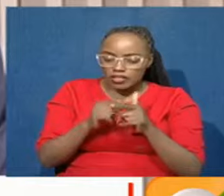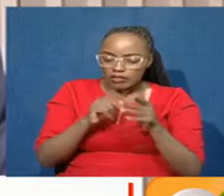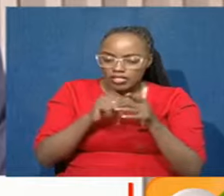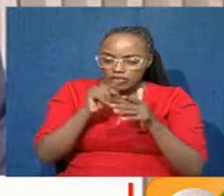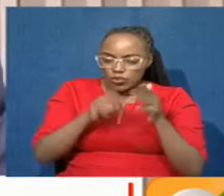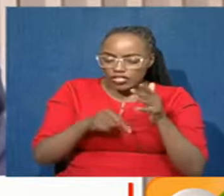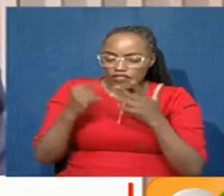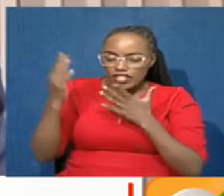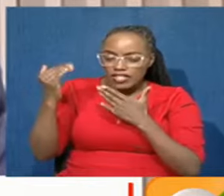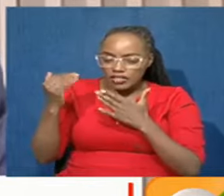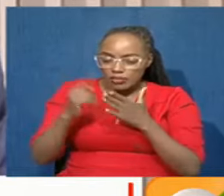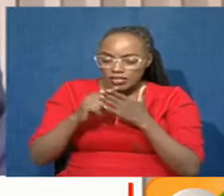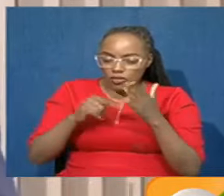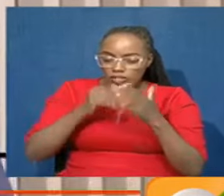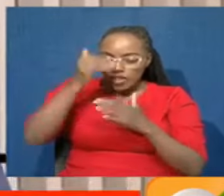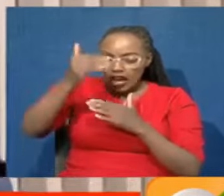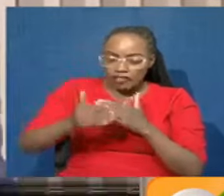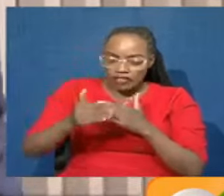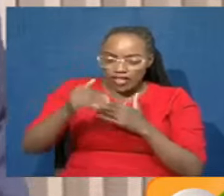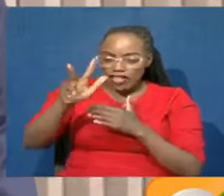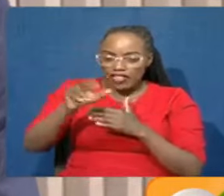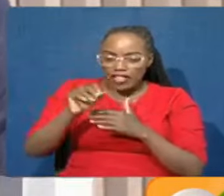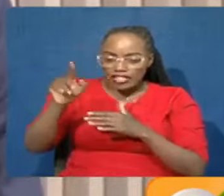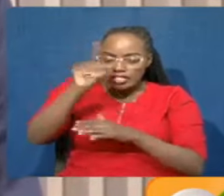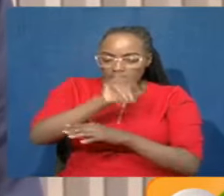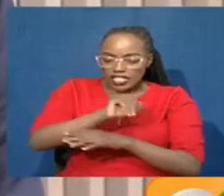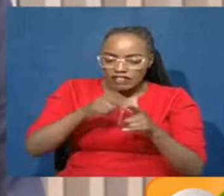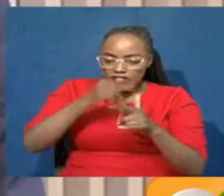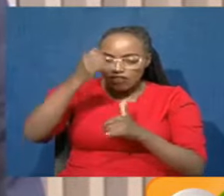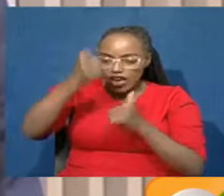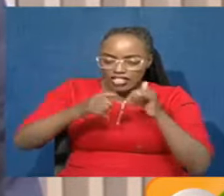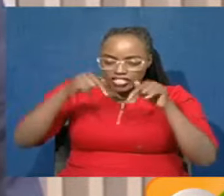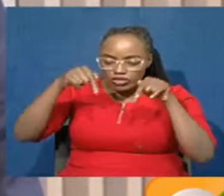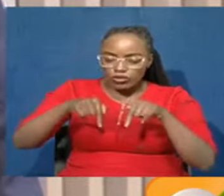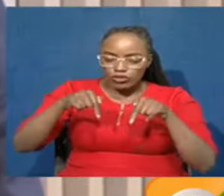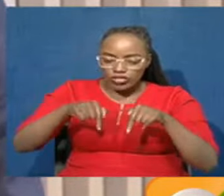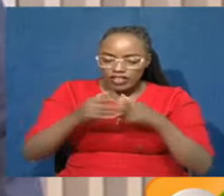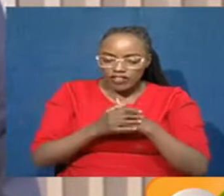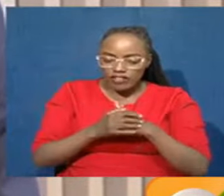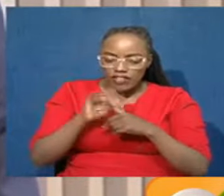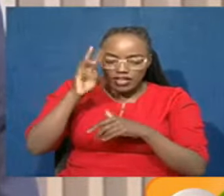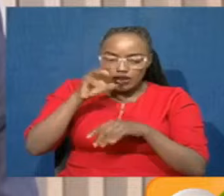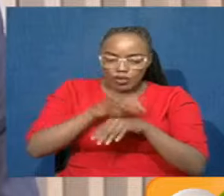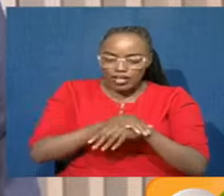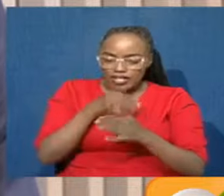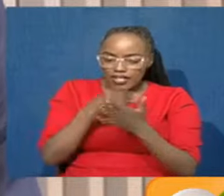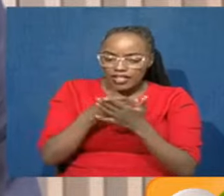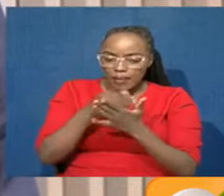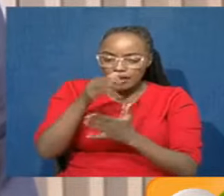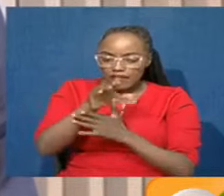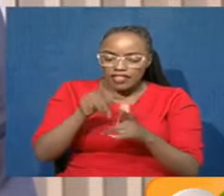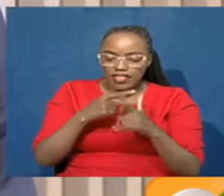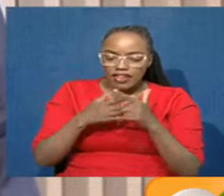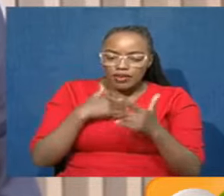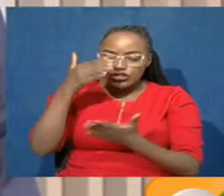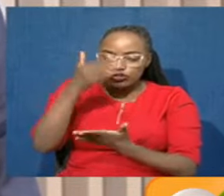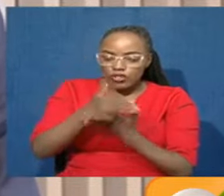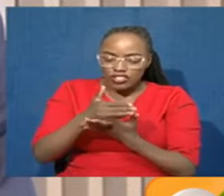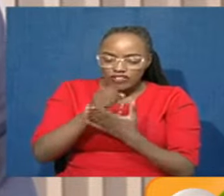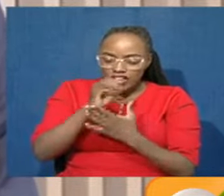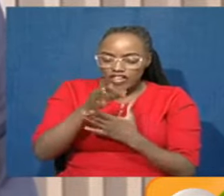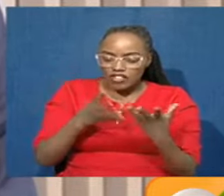is expected that after 30 days, and I think it was actually ending today, that we will get reimbursement. Mm-hmm. And I want to confirm that we